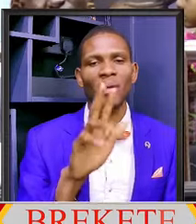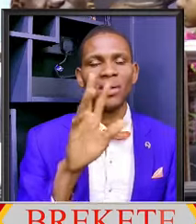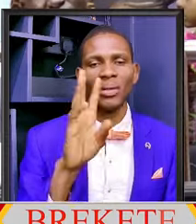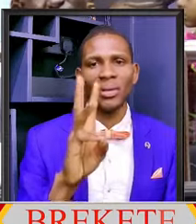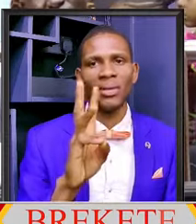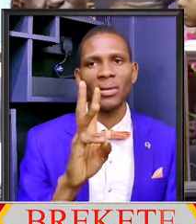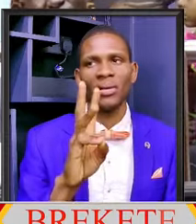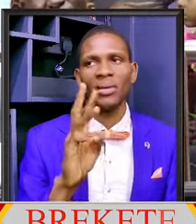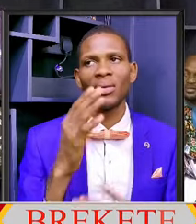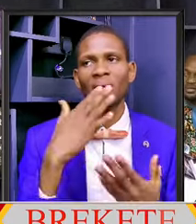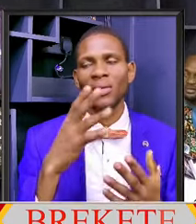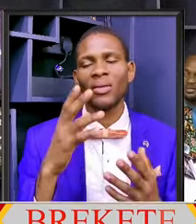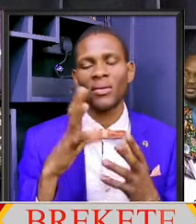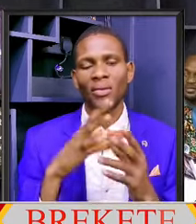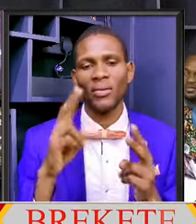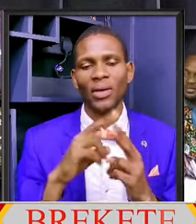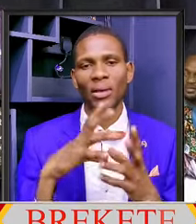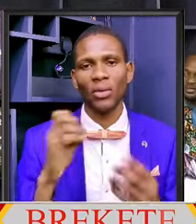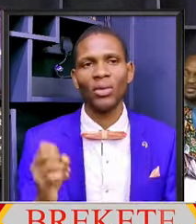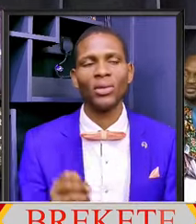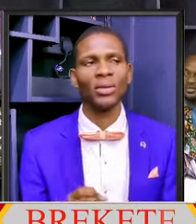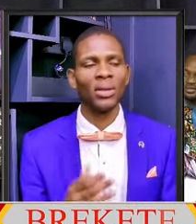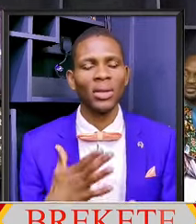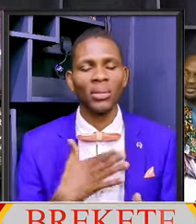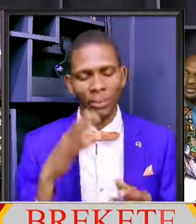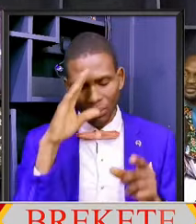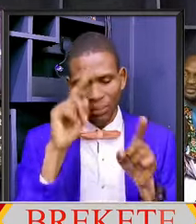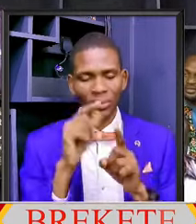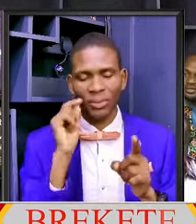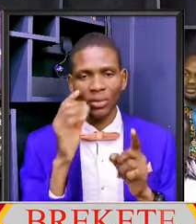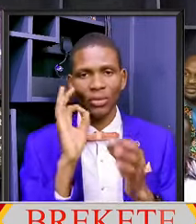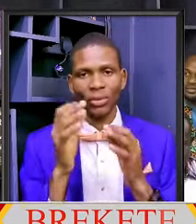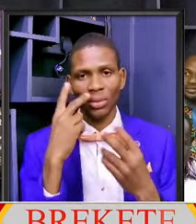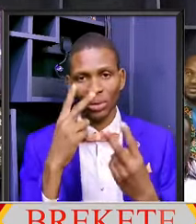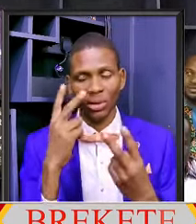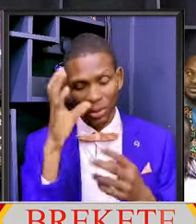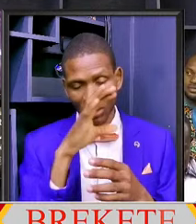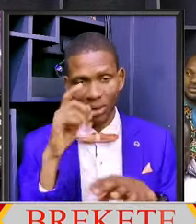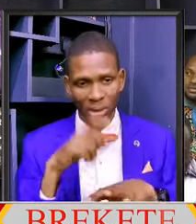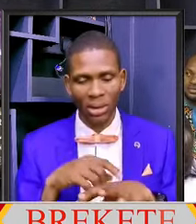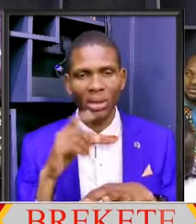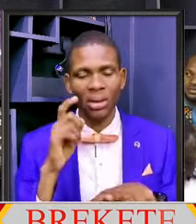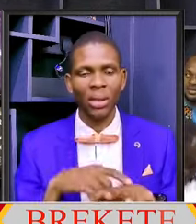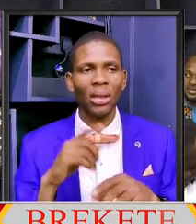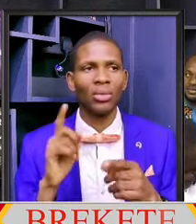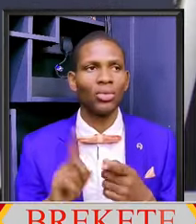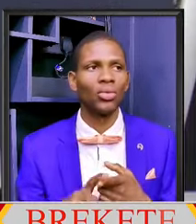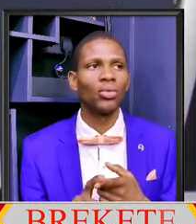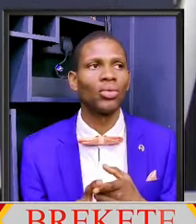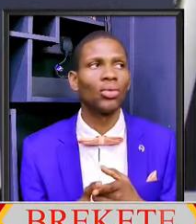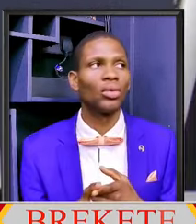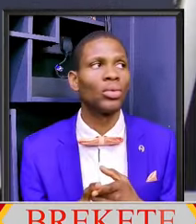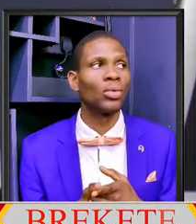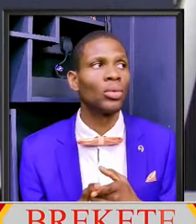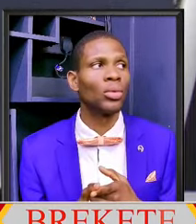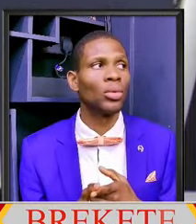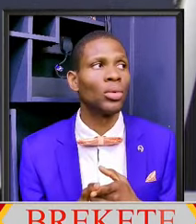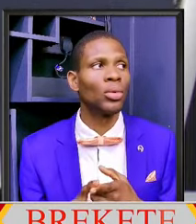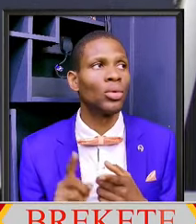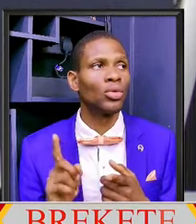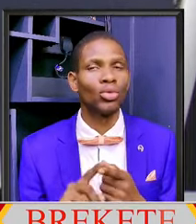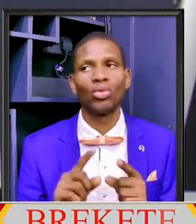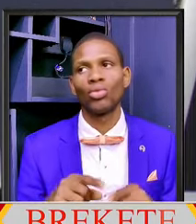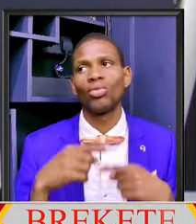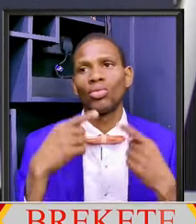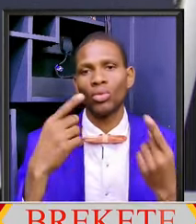36. Mm-hmm. Thank you very much. My brothers, my sisters, even I looked down on a CC time, don't they give us signal? Signal to do it in signal, make we